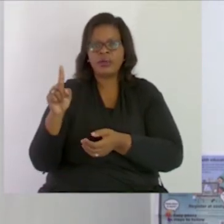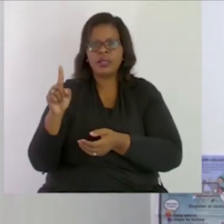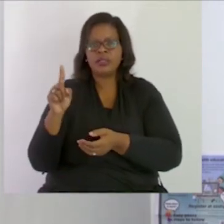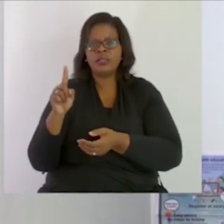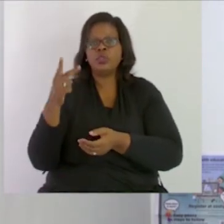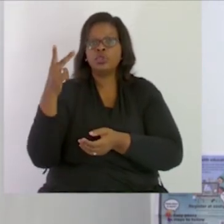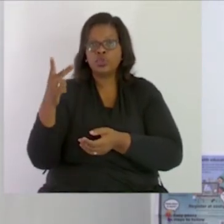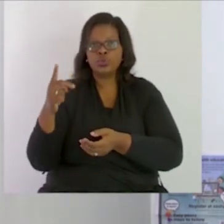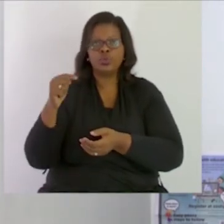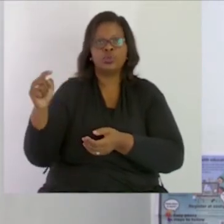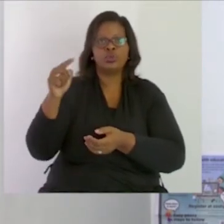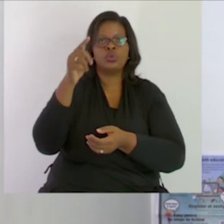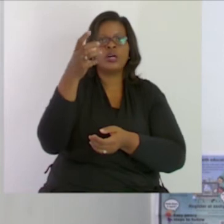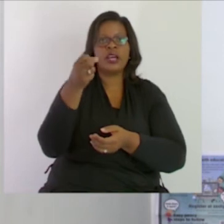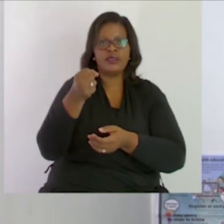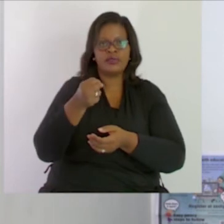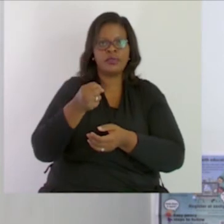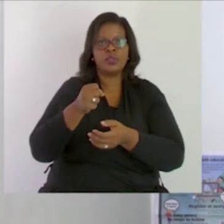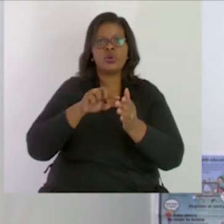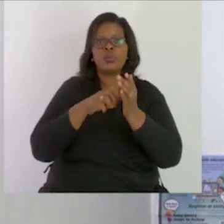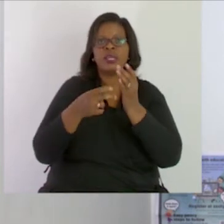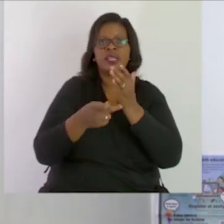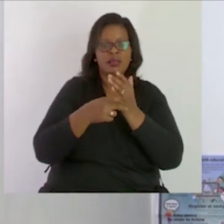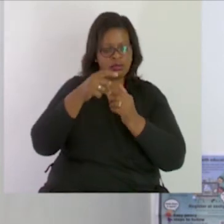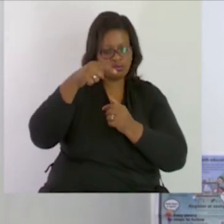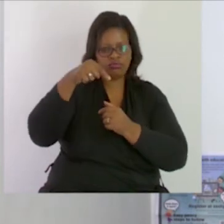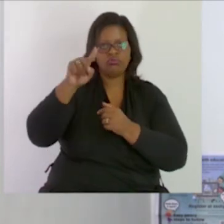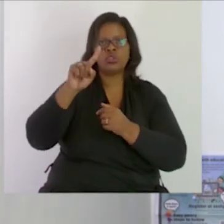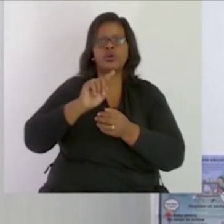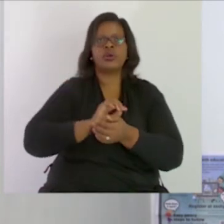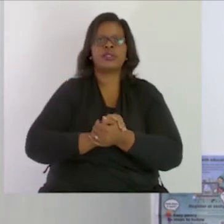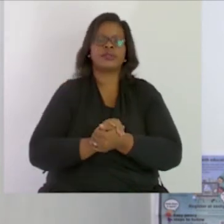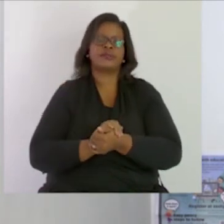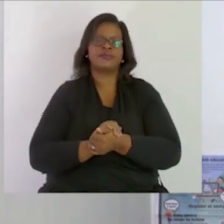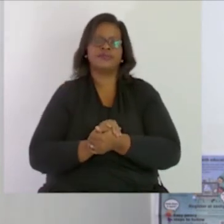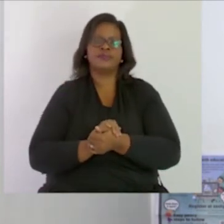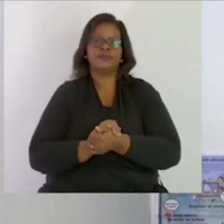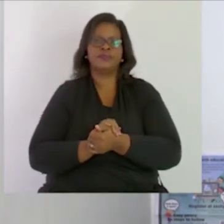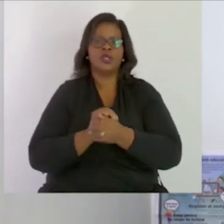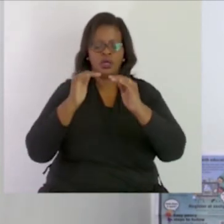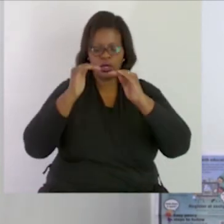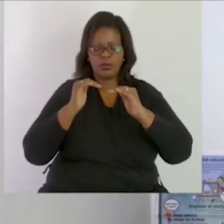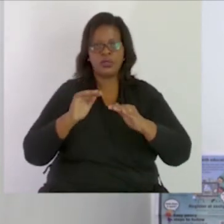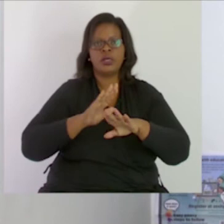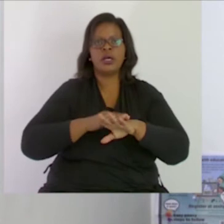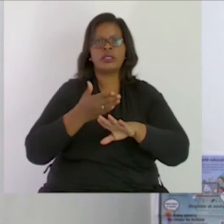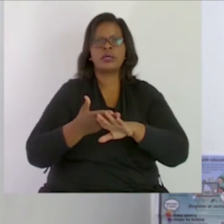are having a 2 at the end, which is there. So these answers are all correct. Let us go to the second